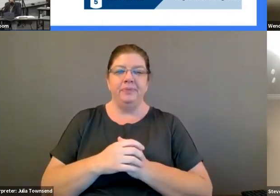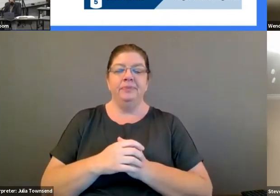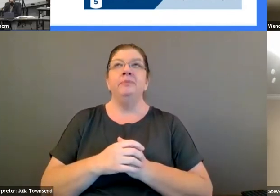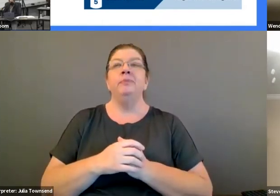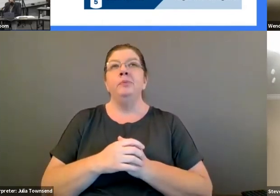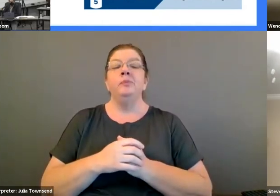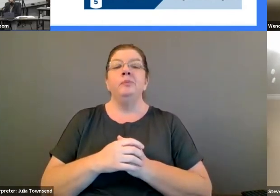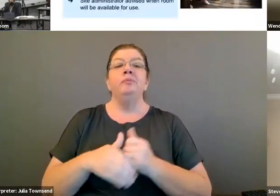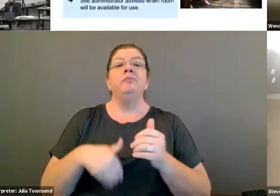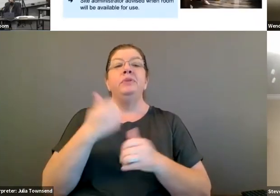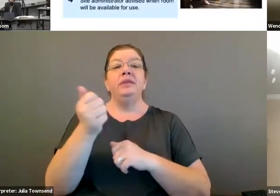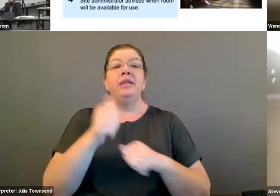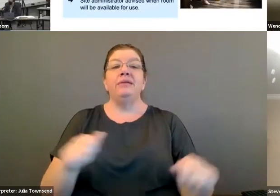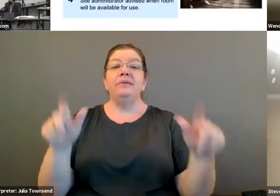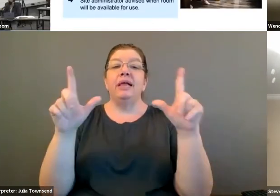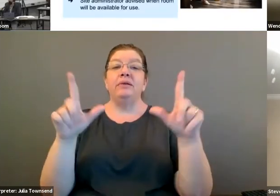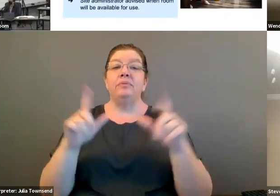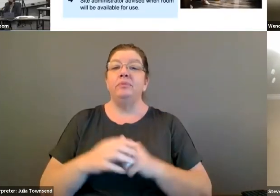Next slide, please.